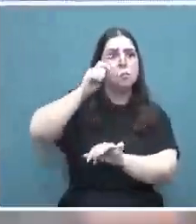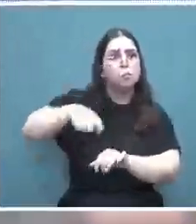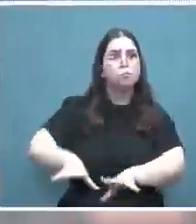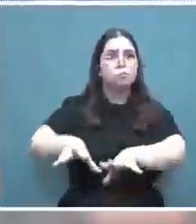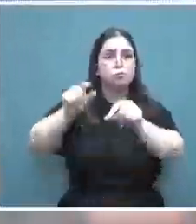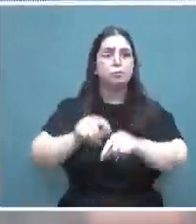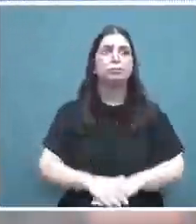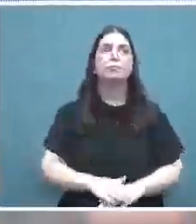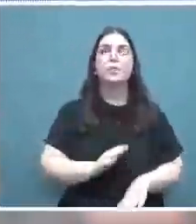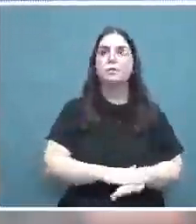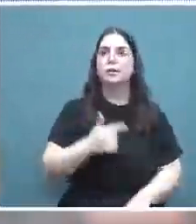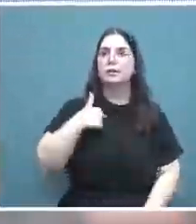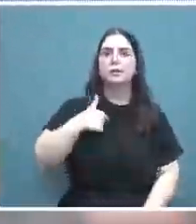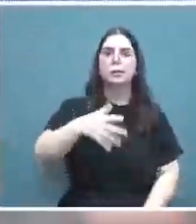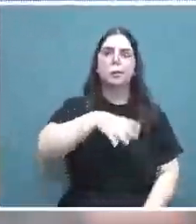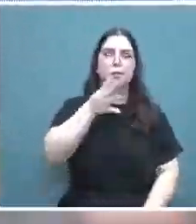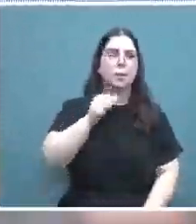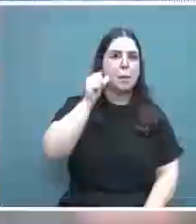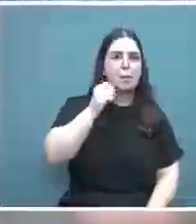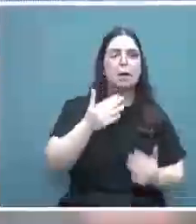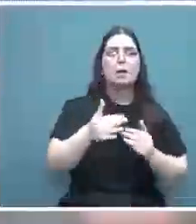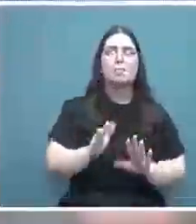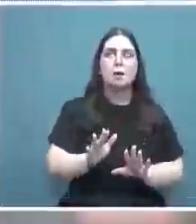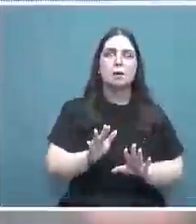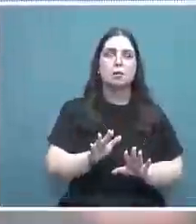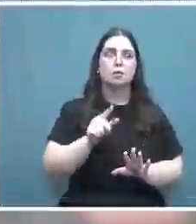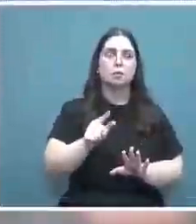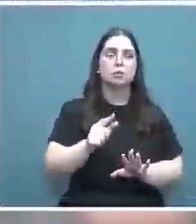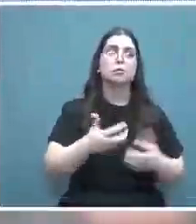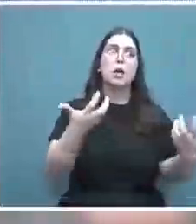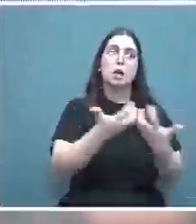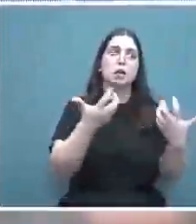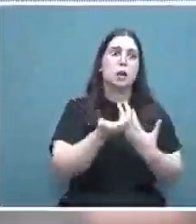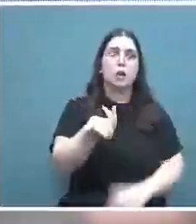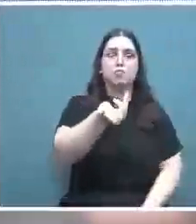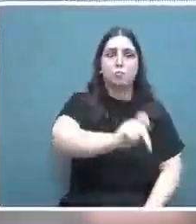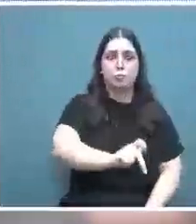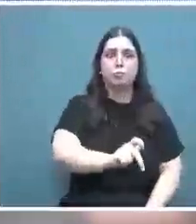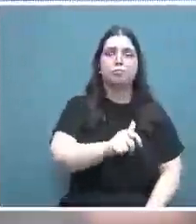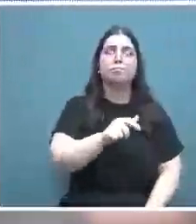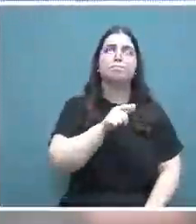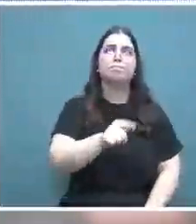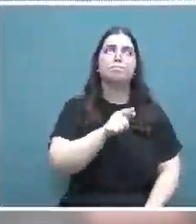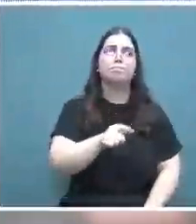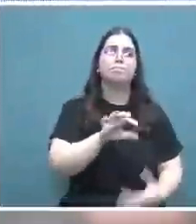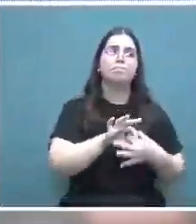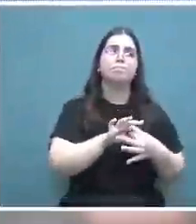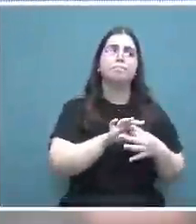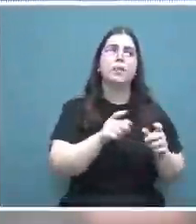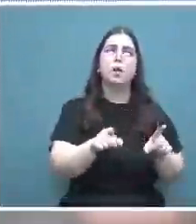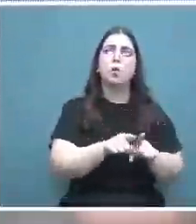not shared these numbers, but when the large-scale invasion have started, our GDP has fallen up